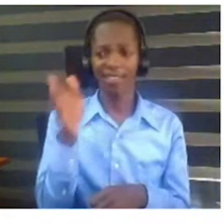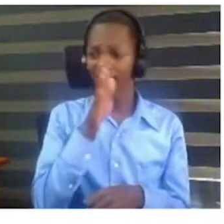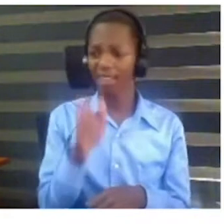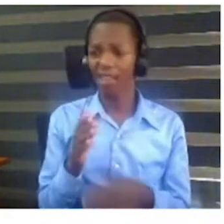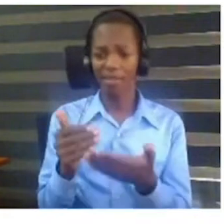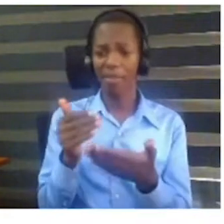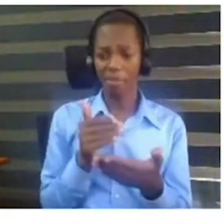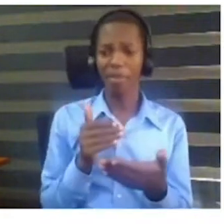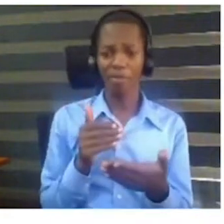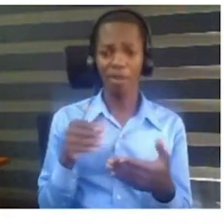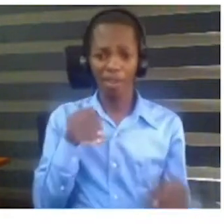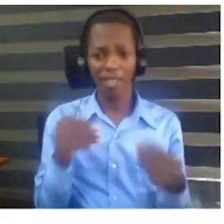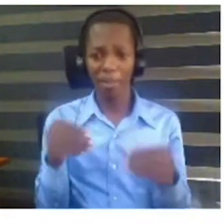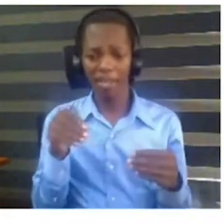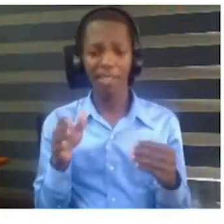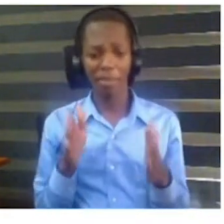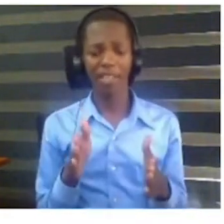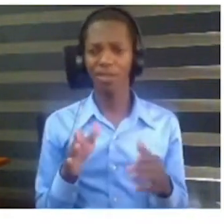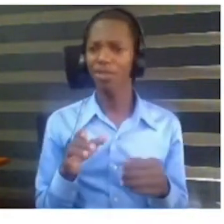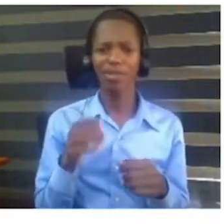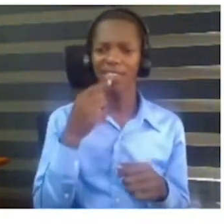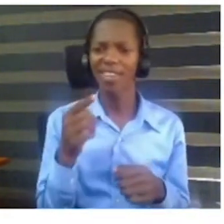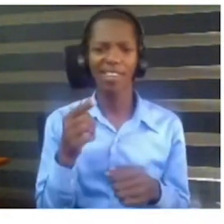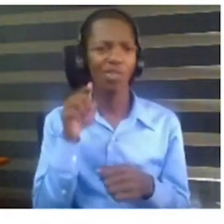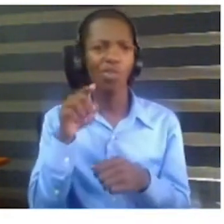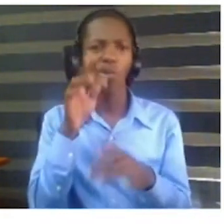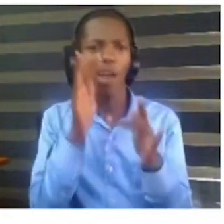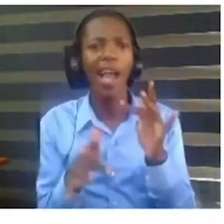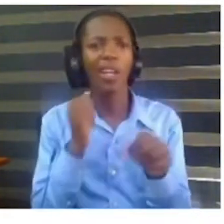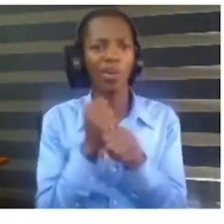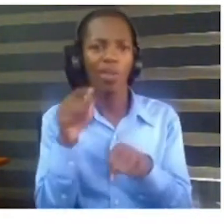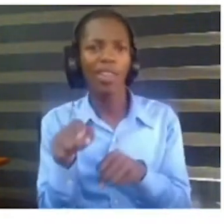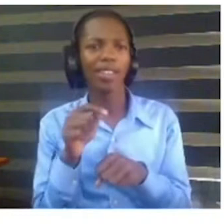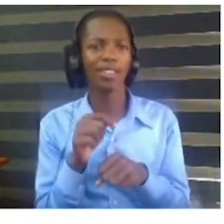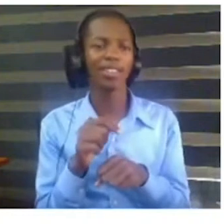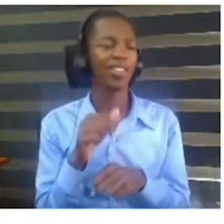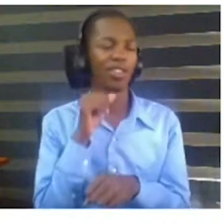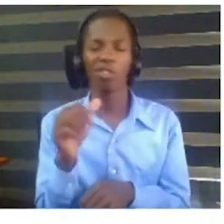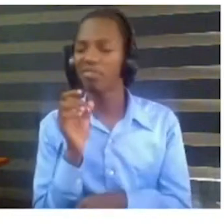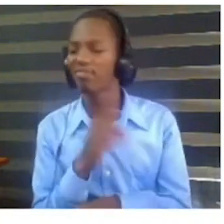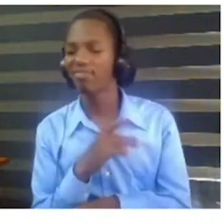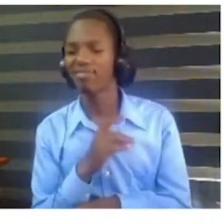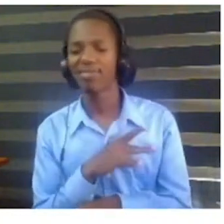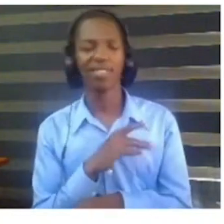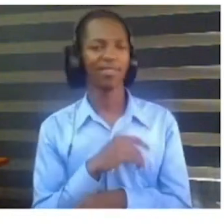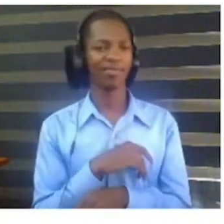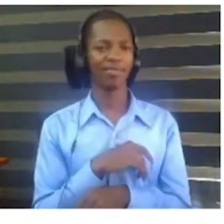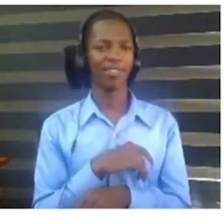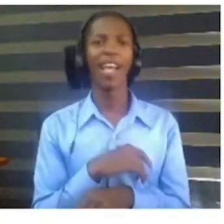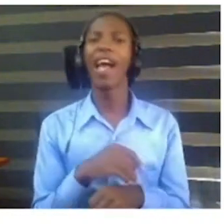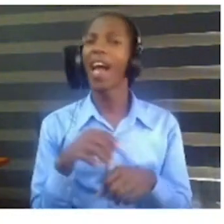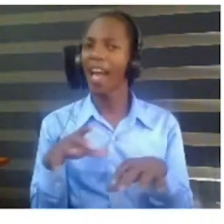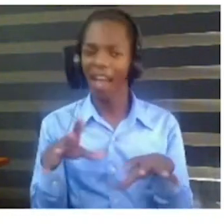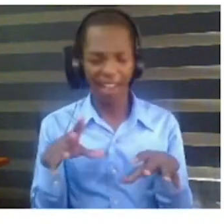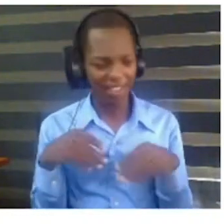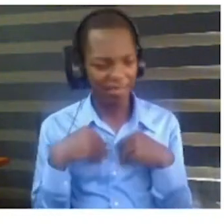come in or you can't do this. Don't be afraid of the unknown. take the time to